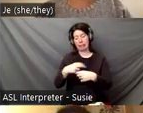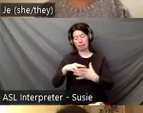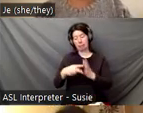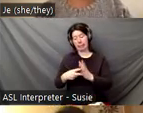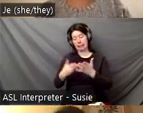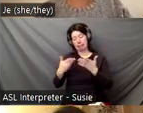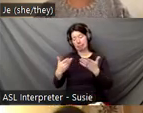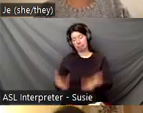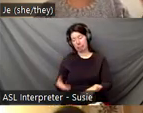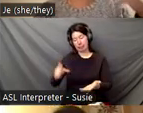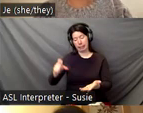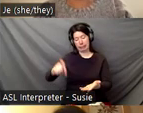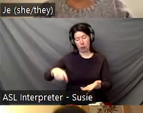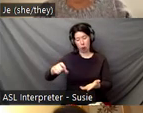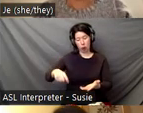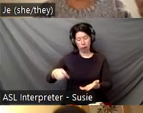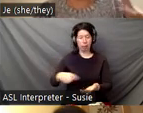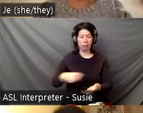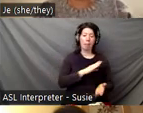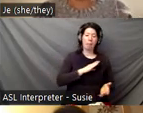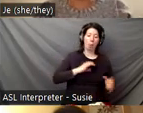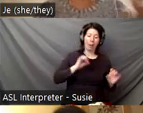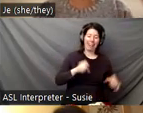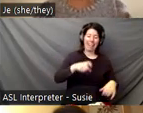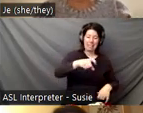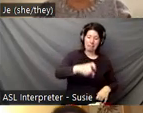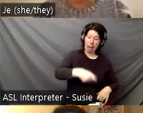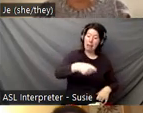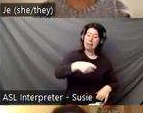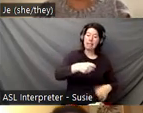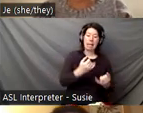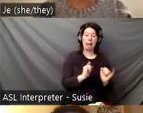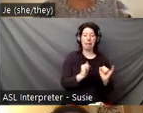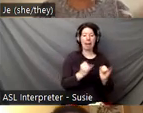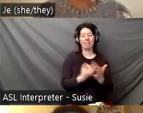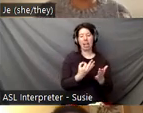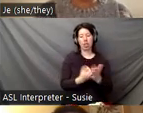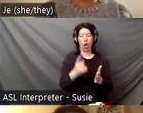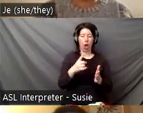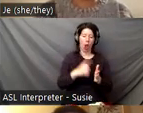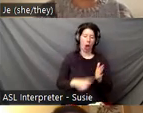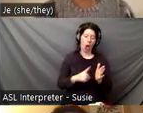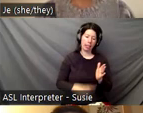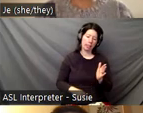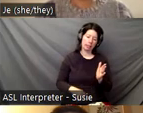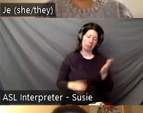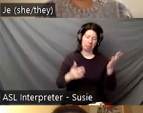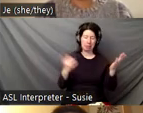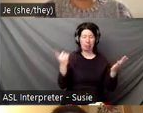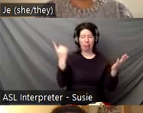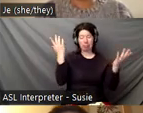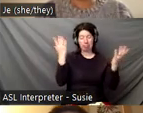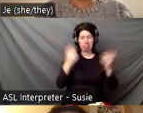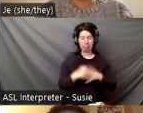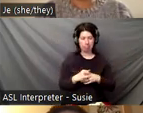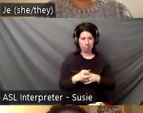can demand an independent audit or something, independent financial audit or something like that, which I'm not sure if,